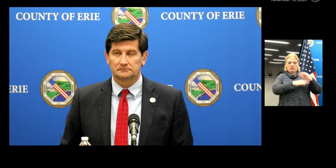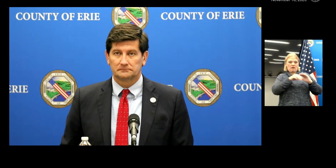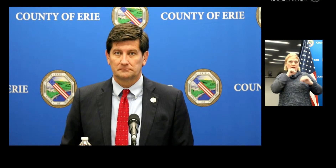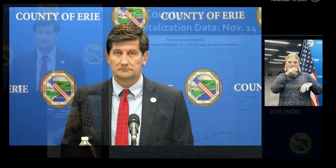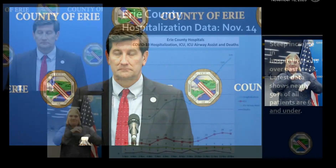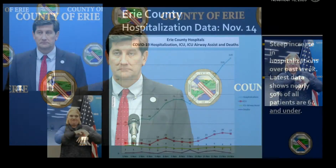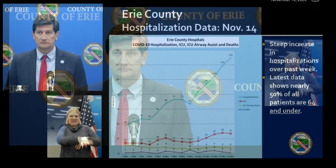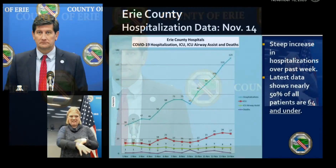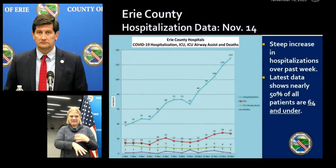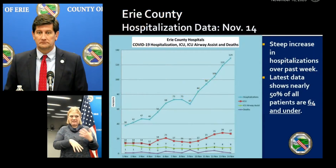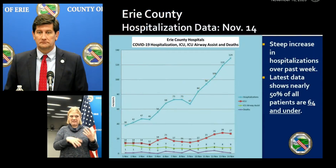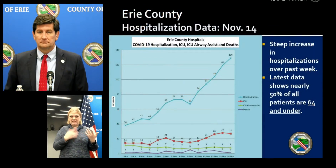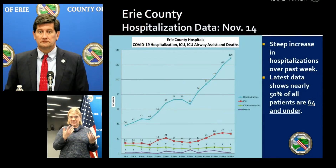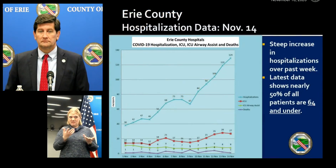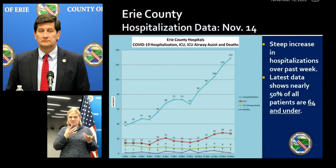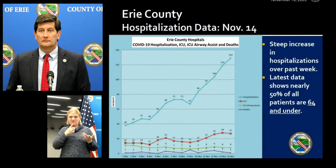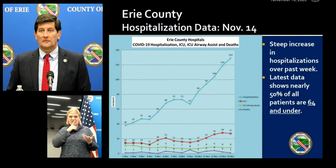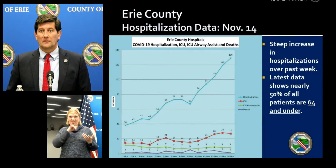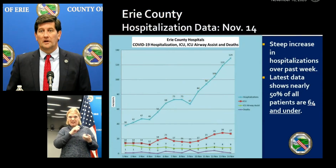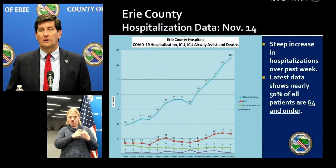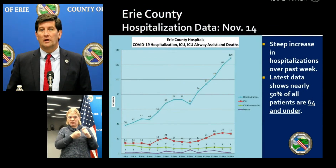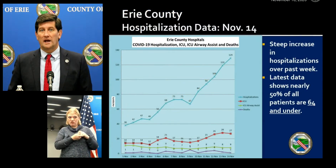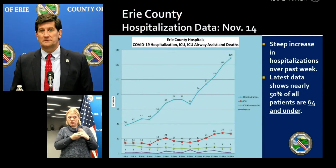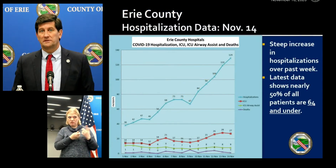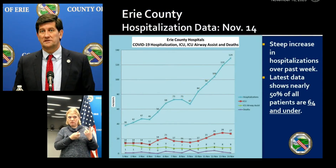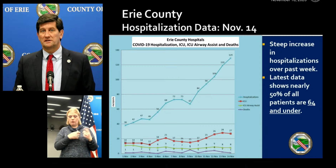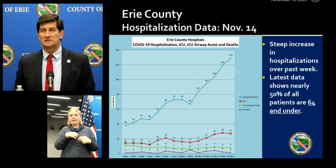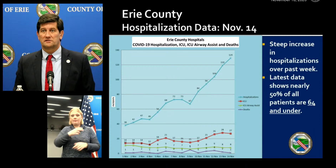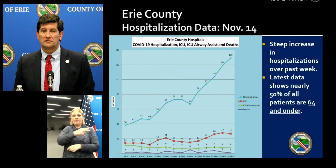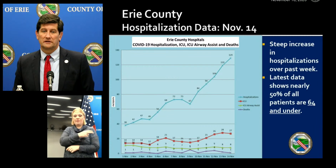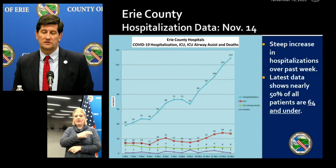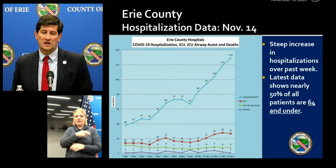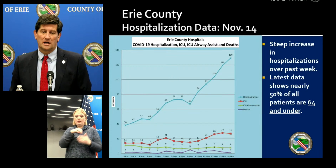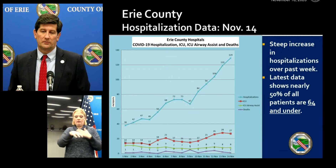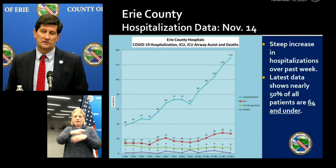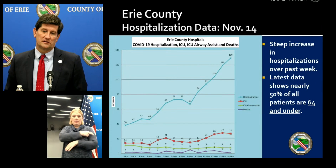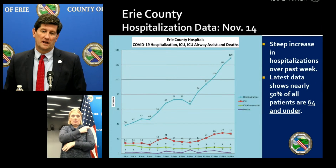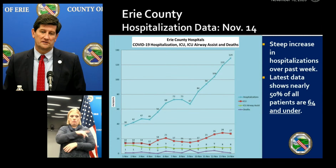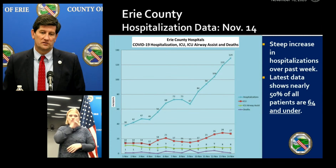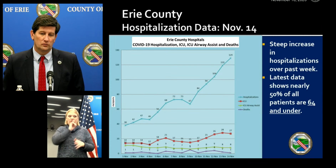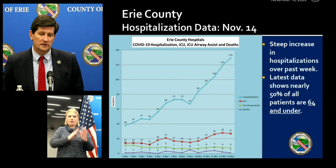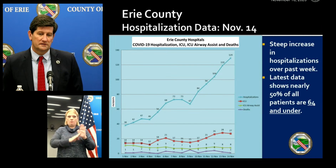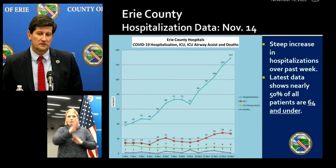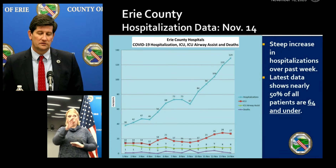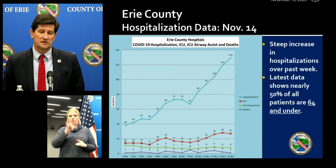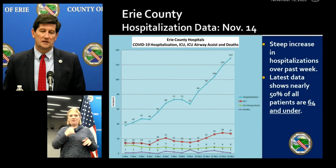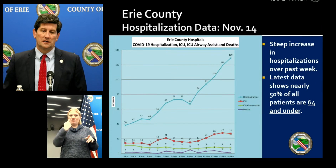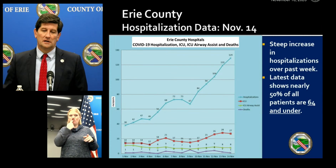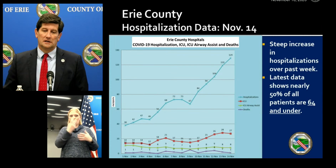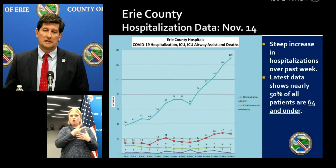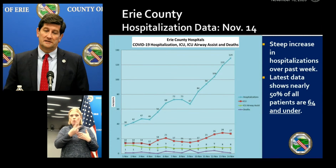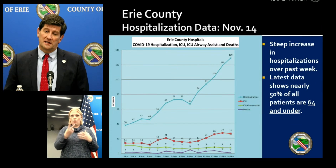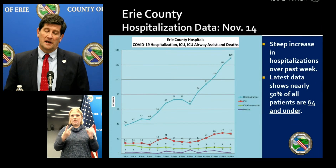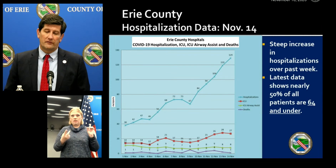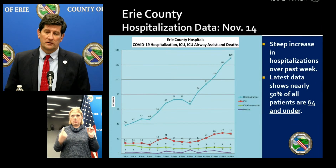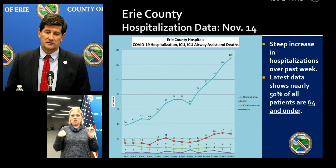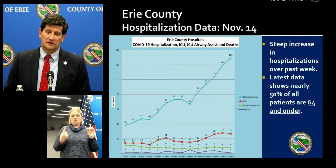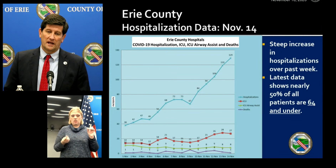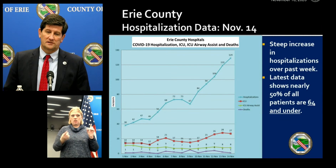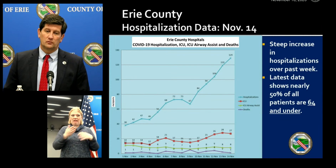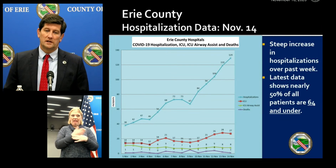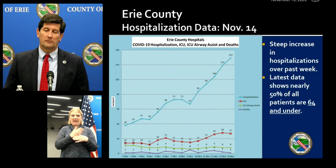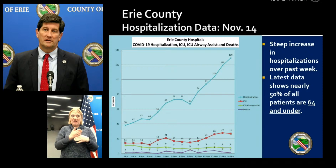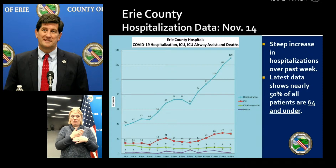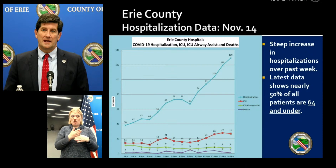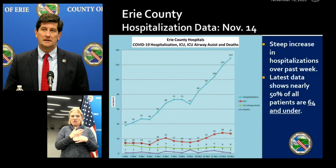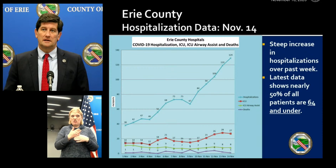I'm wondering if the thinking on that is changing. Well, hospitalizations certainly have shot up. Here's the last 2 weeks, and you'll see it's on average the